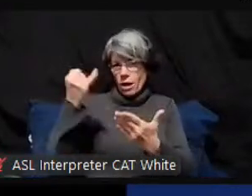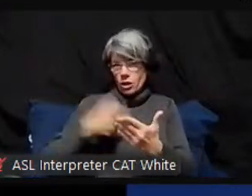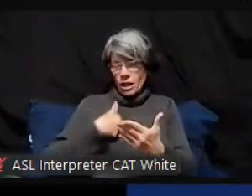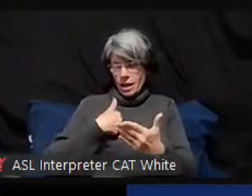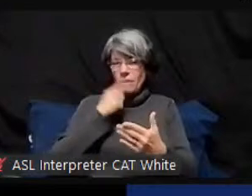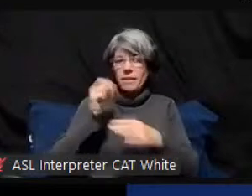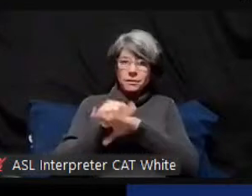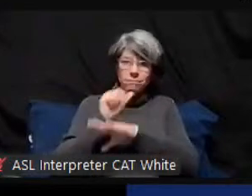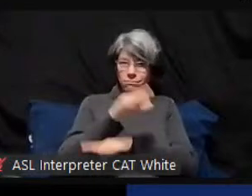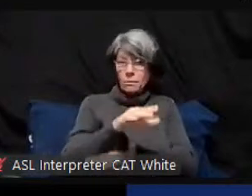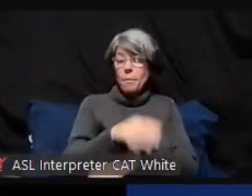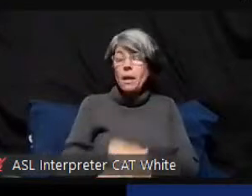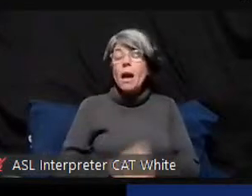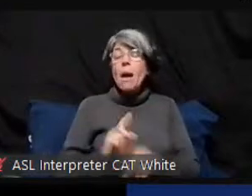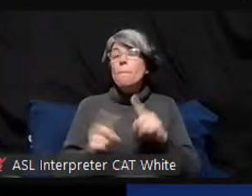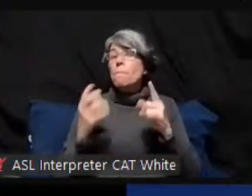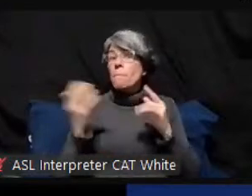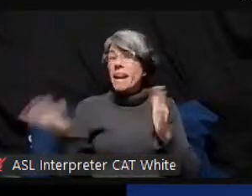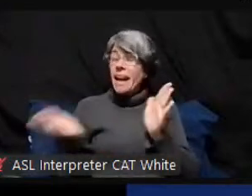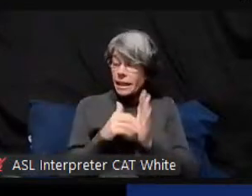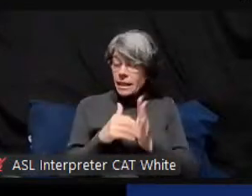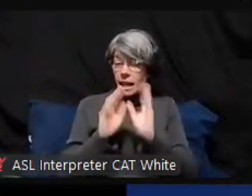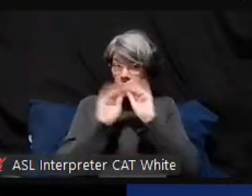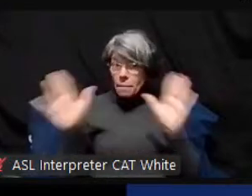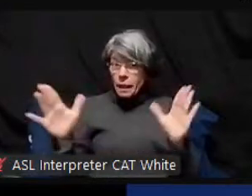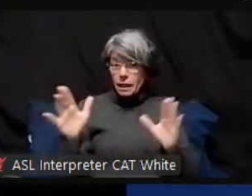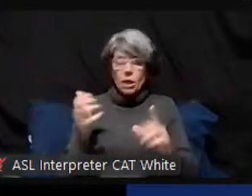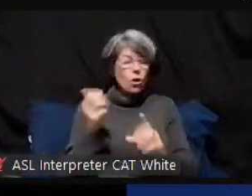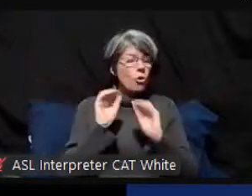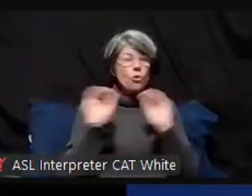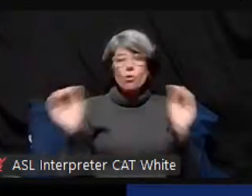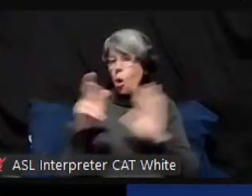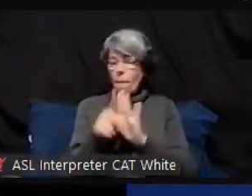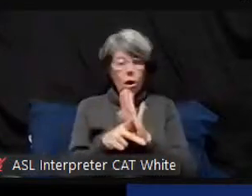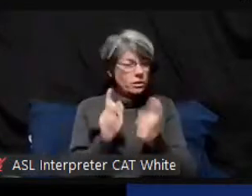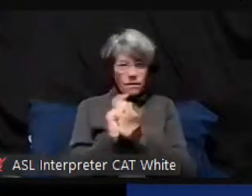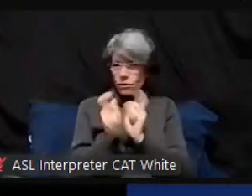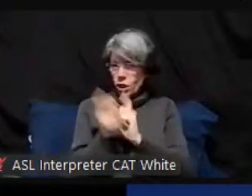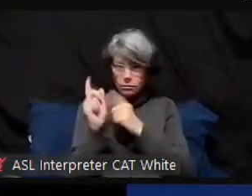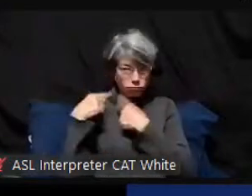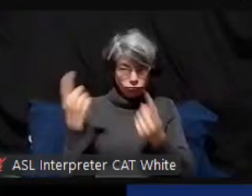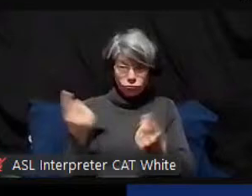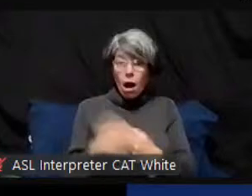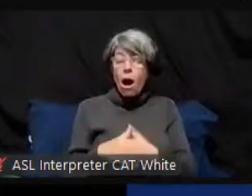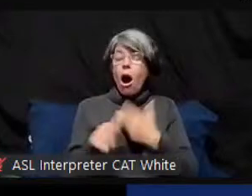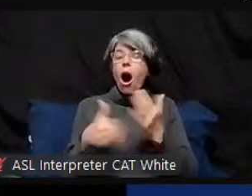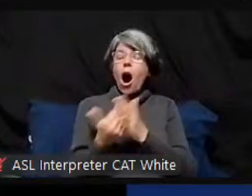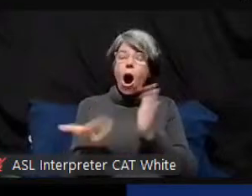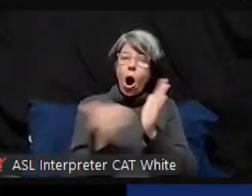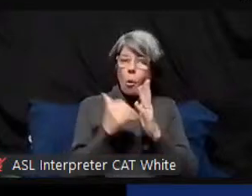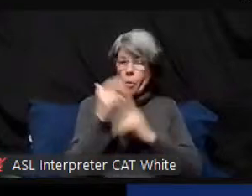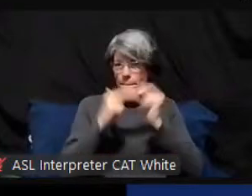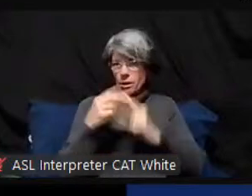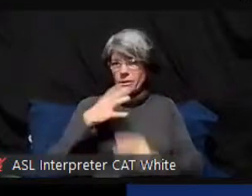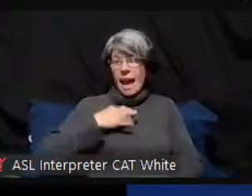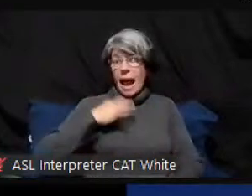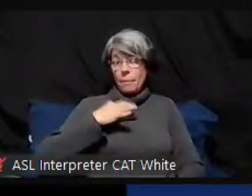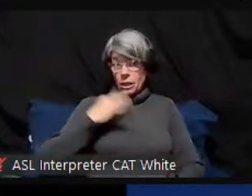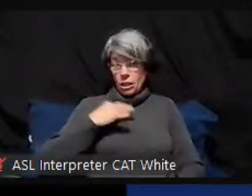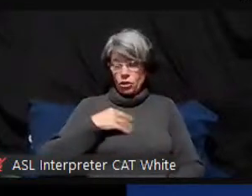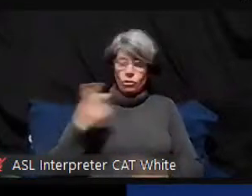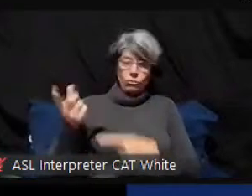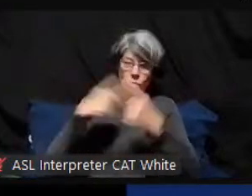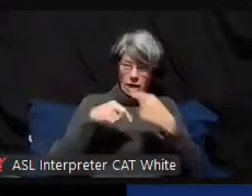get submitted. But again, to be clear, no policies have changed. All rebuild applications will come to